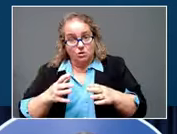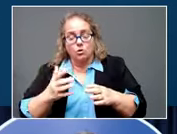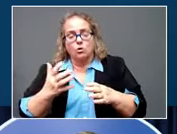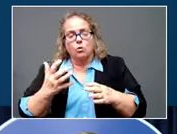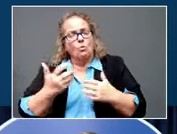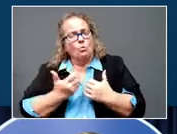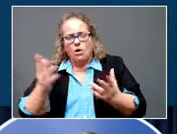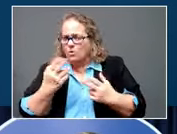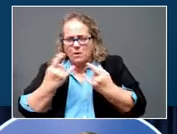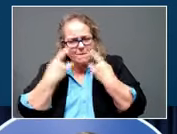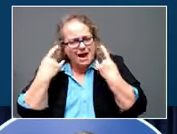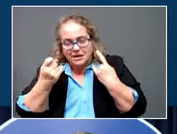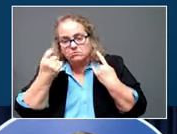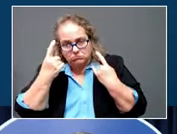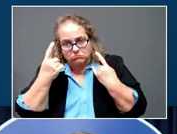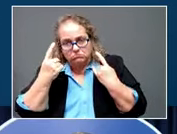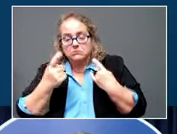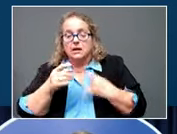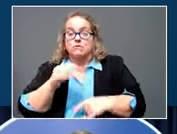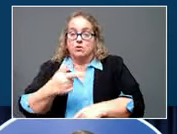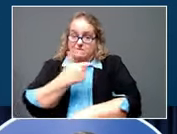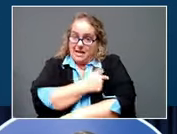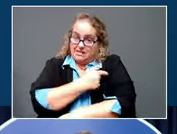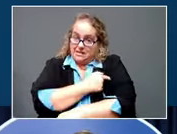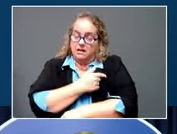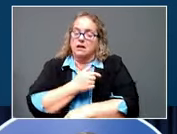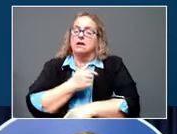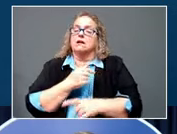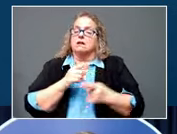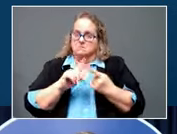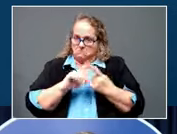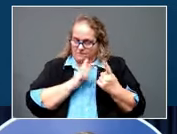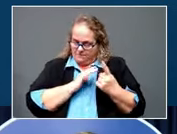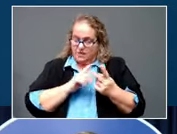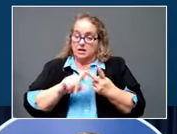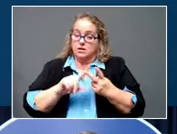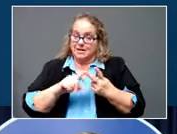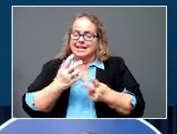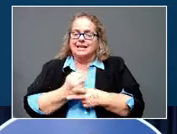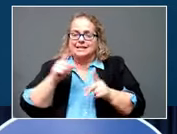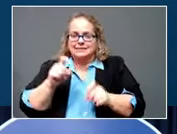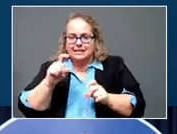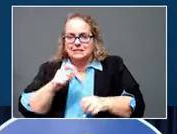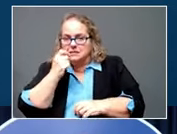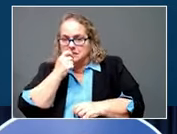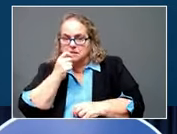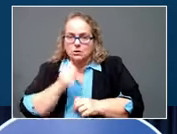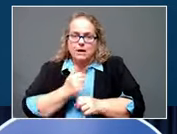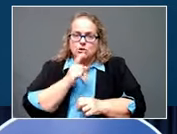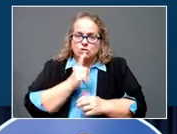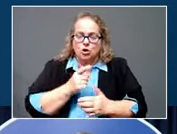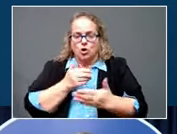that. If everybody's vaccinated, that's a good step one. Step two is get everybody tested as close to that